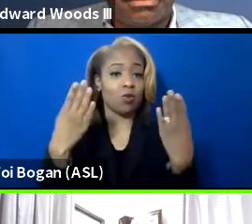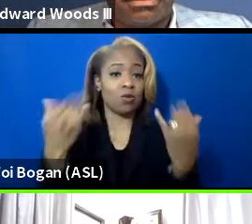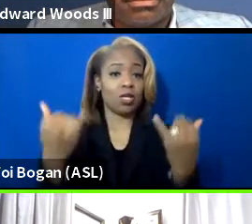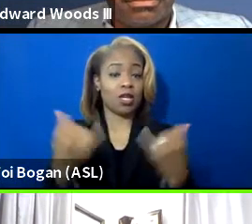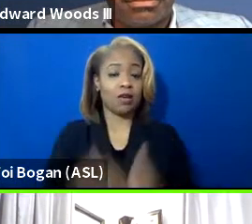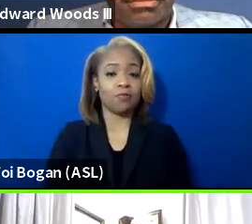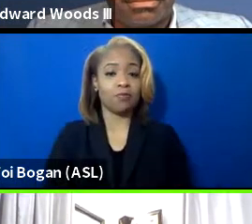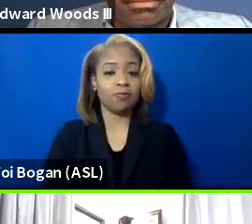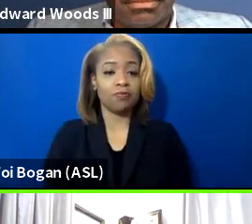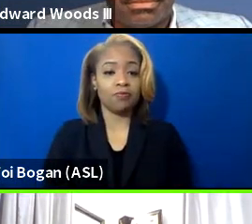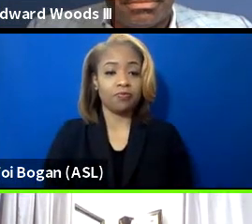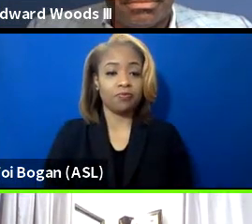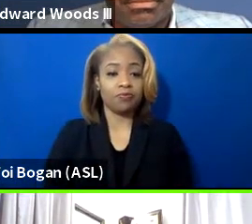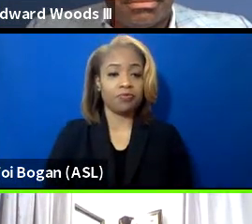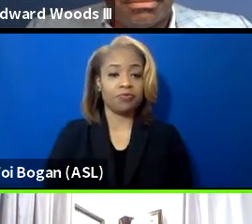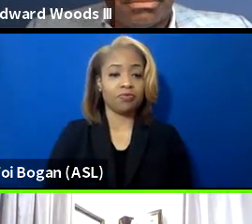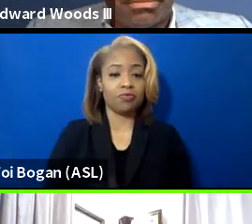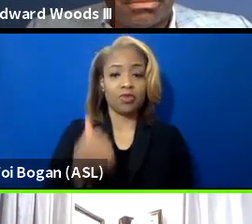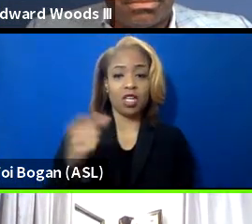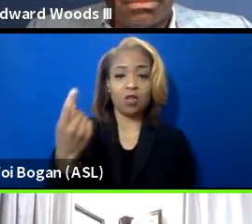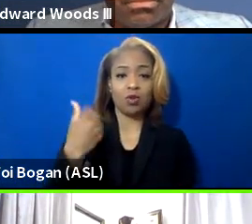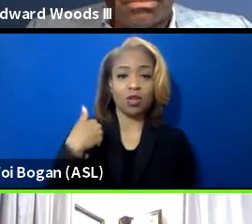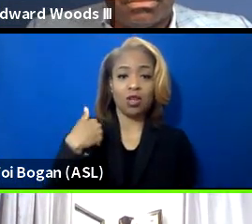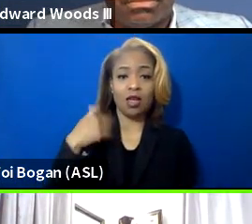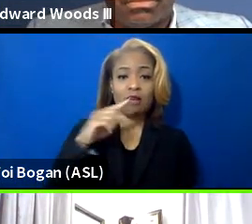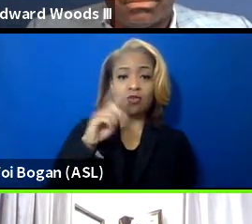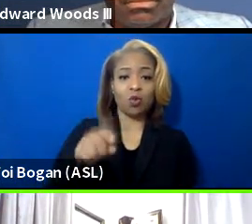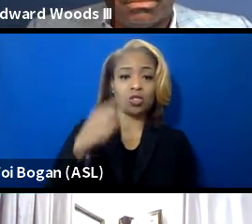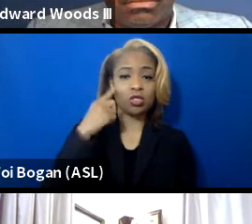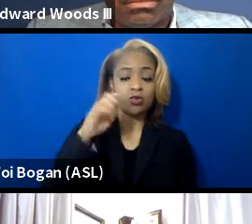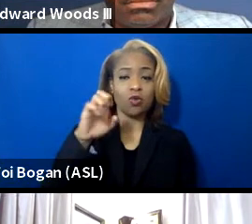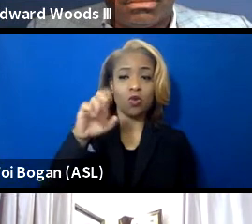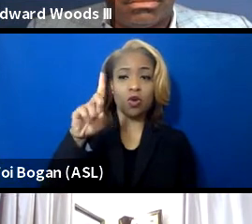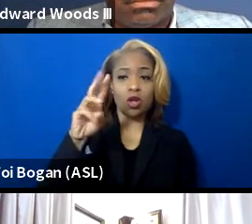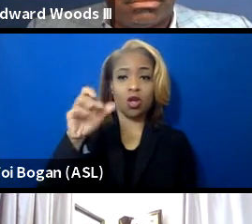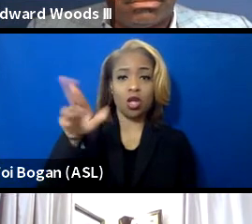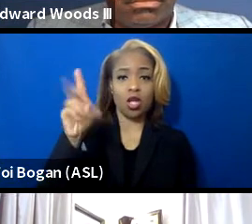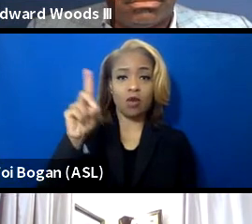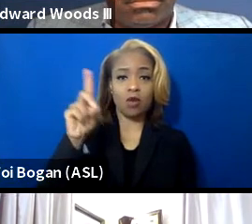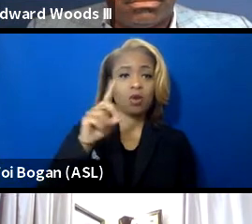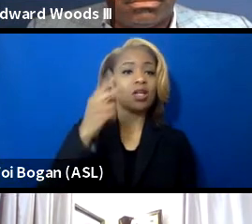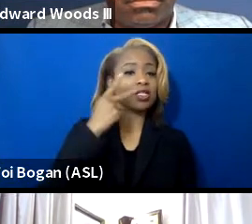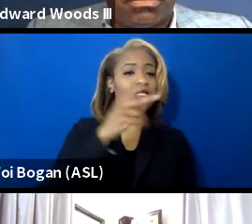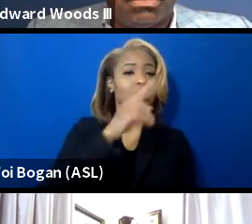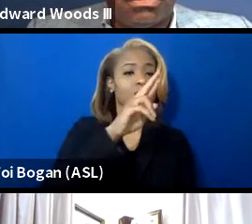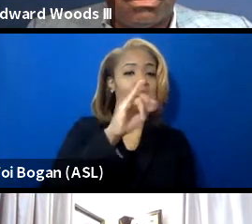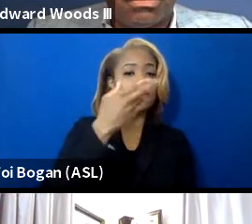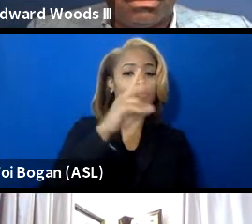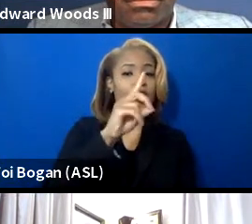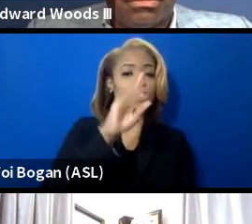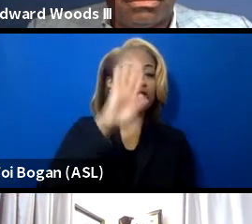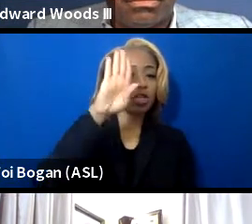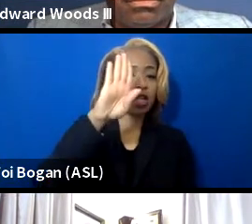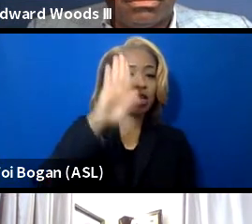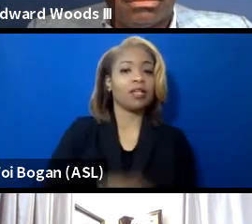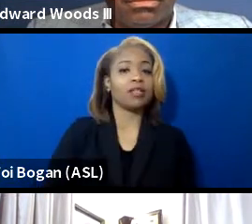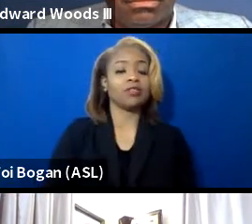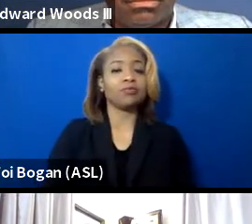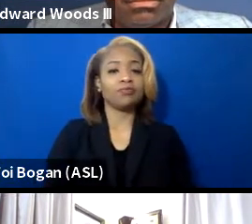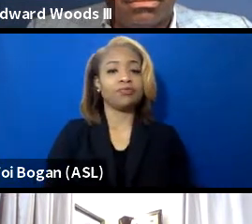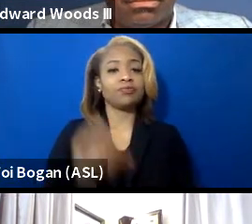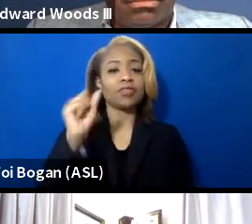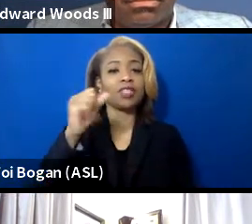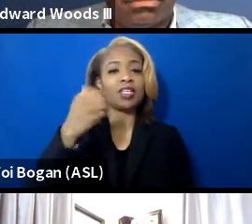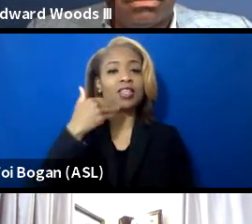Does anyone have any questions for Edward? Richard, I see your hand. Yes, thank